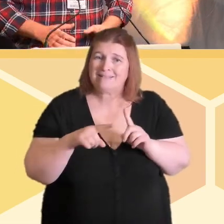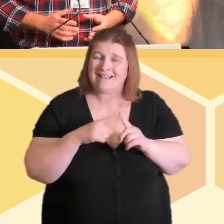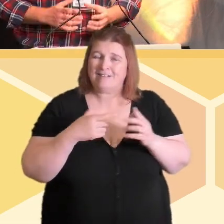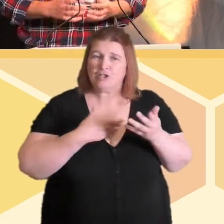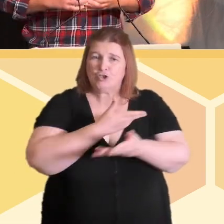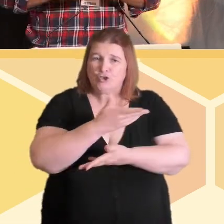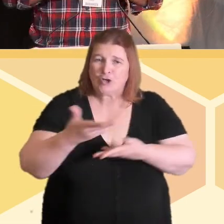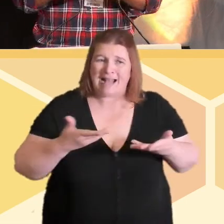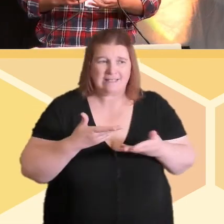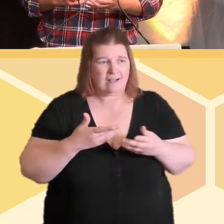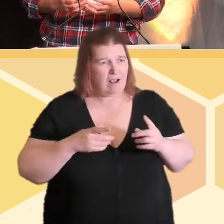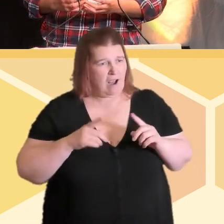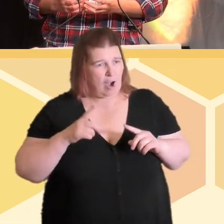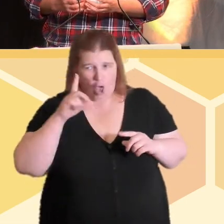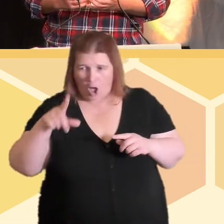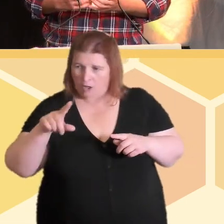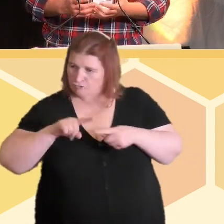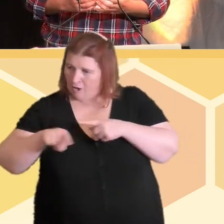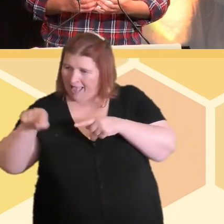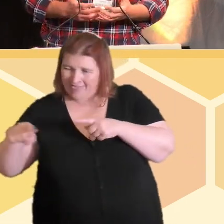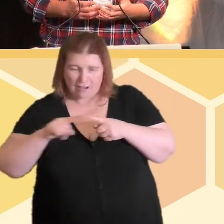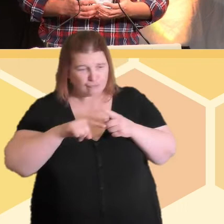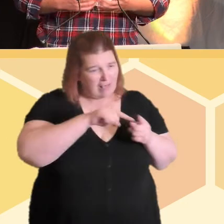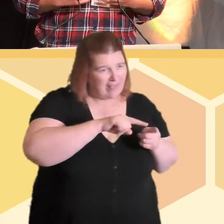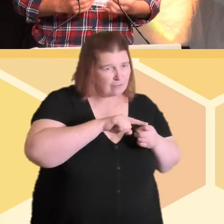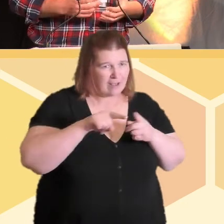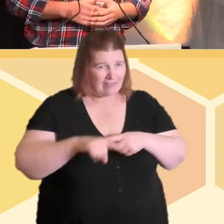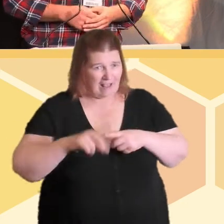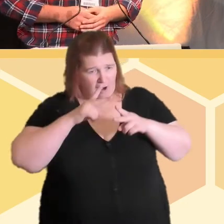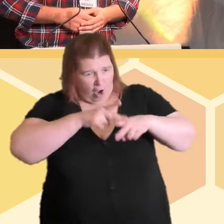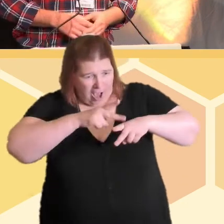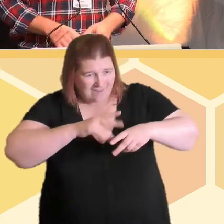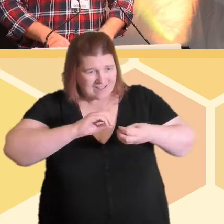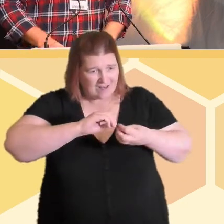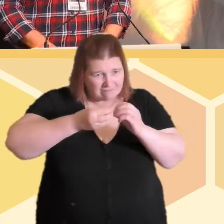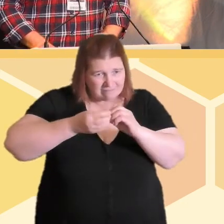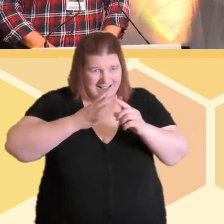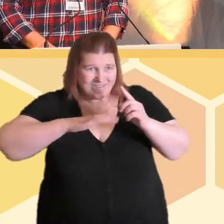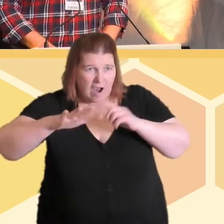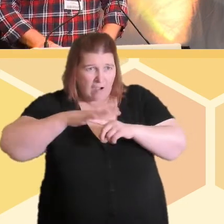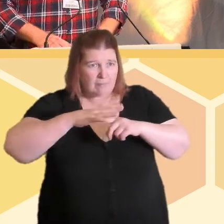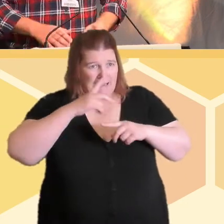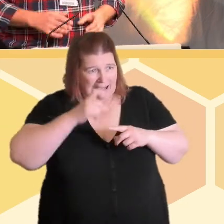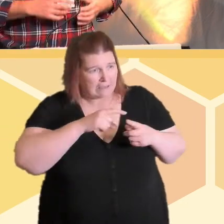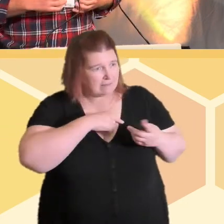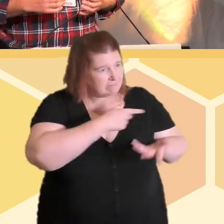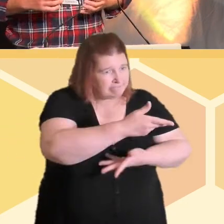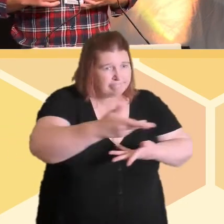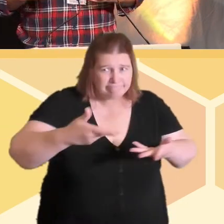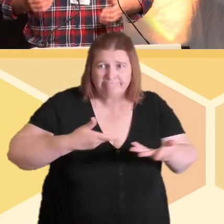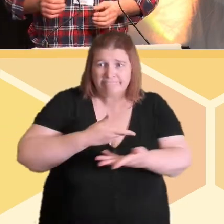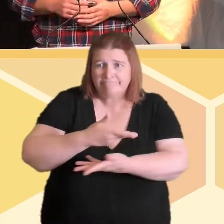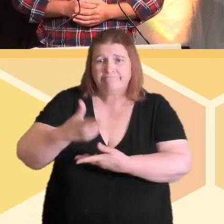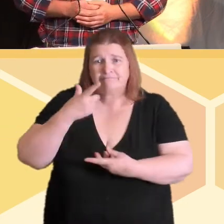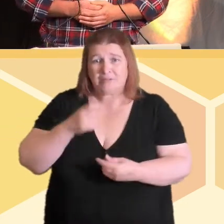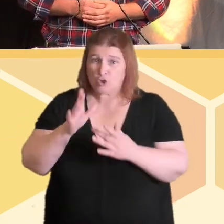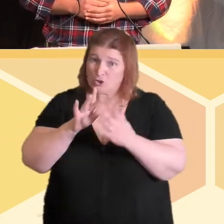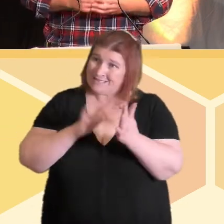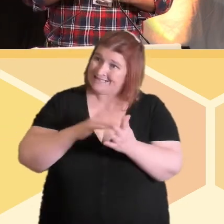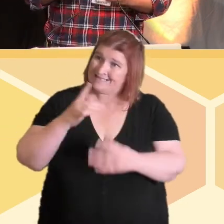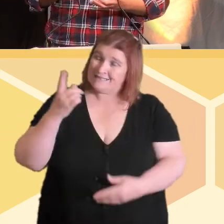our communities about the significance of creation care and environmental justice issues. Jesus